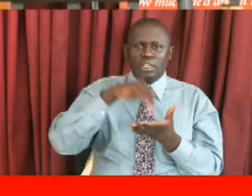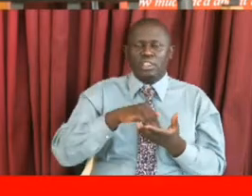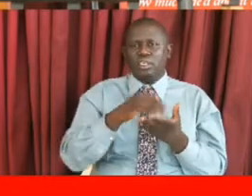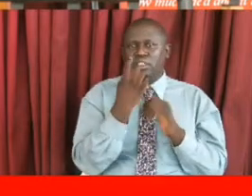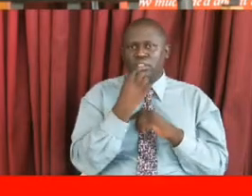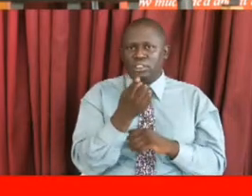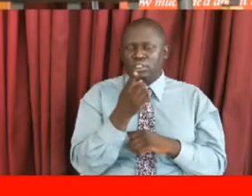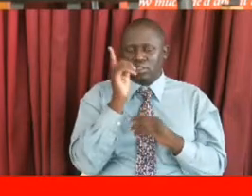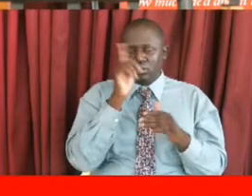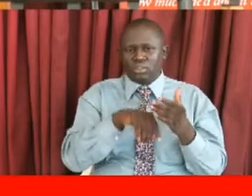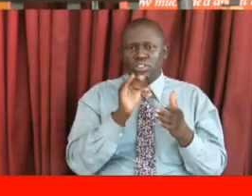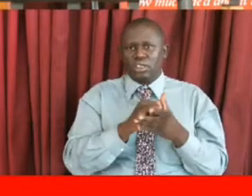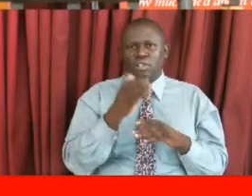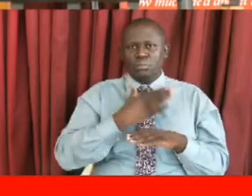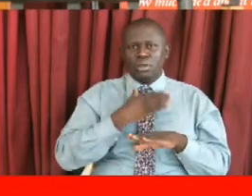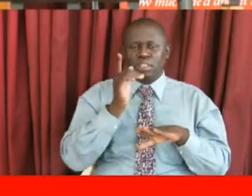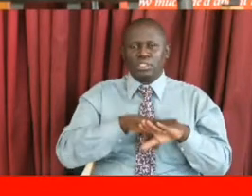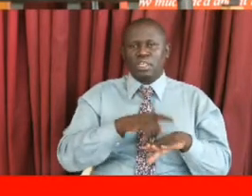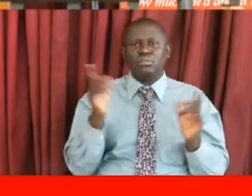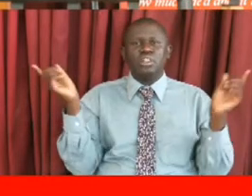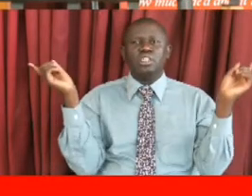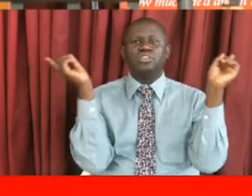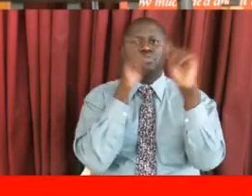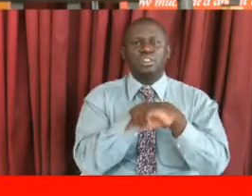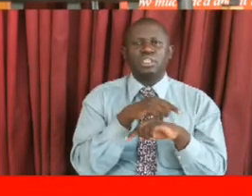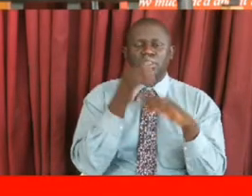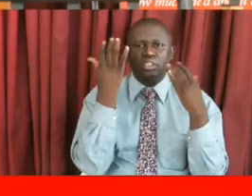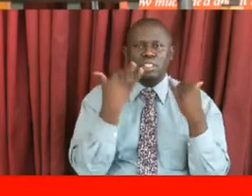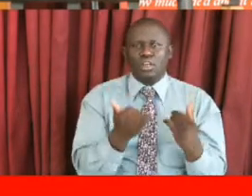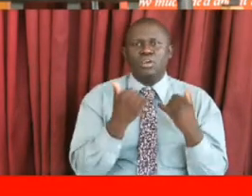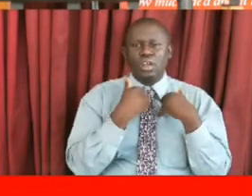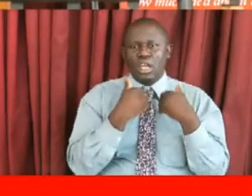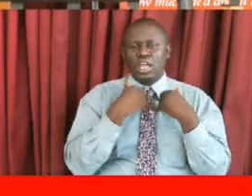now I have introduced you to